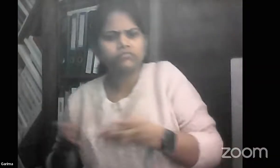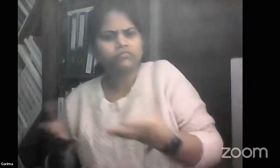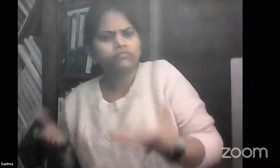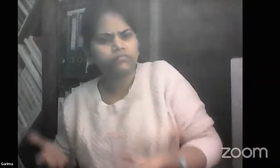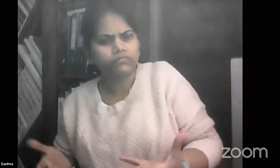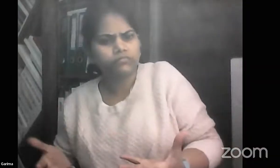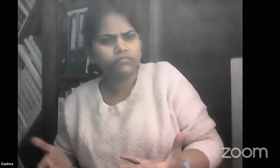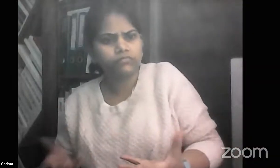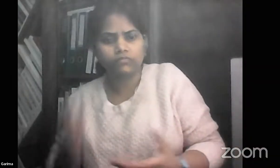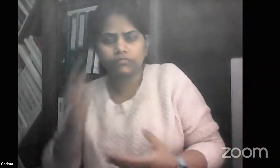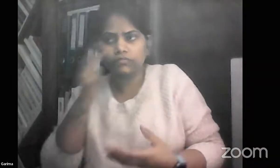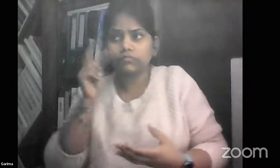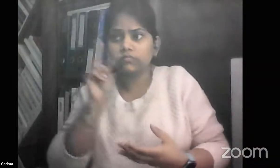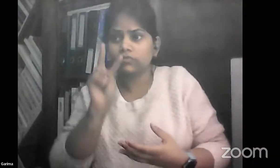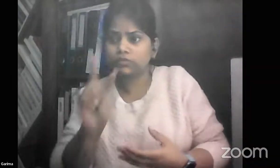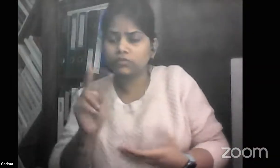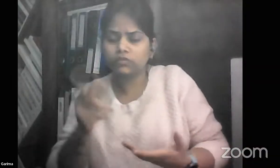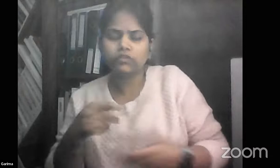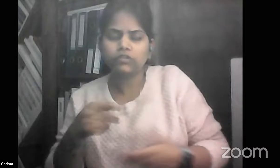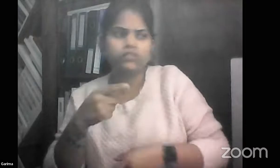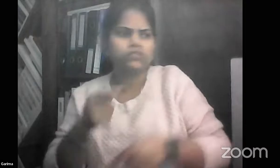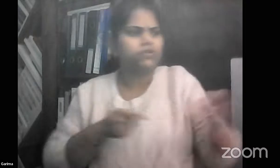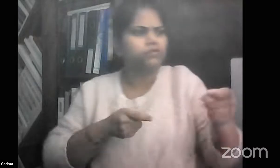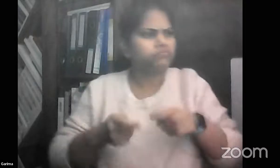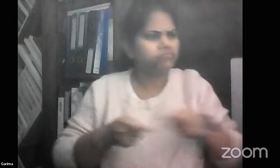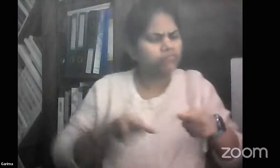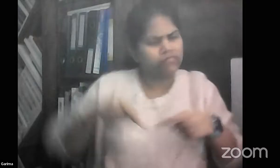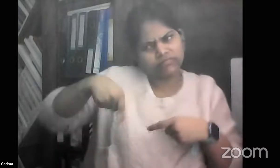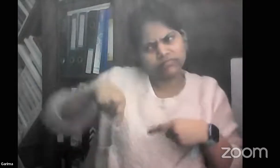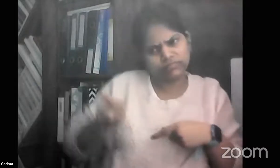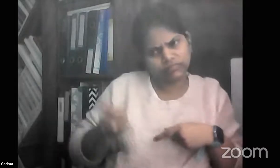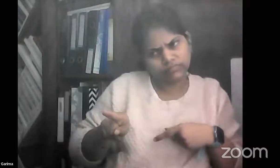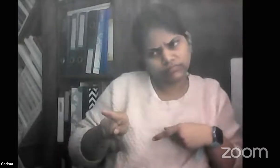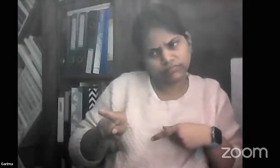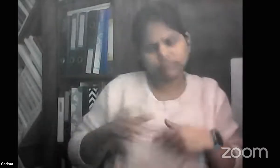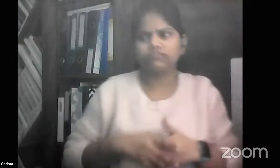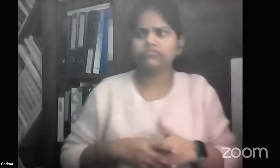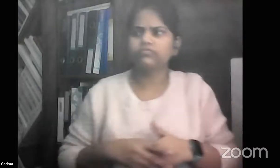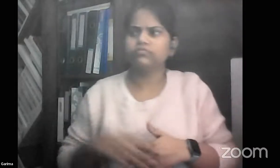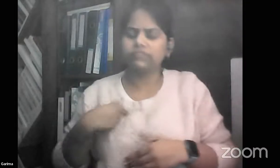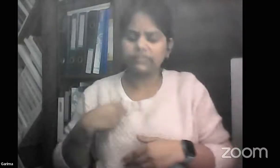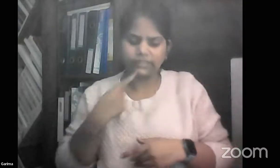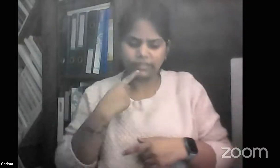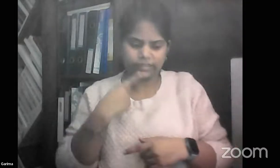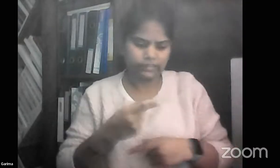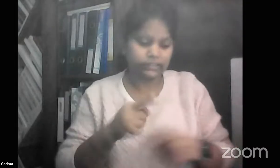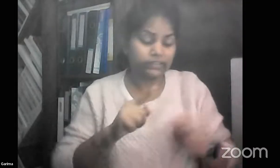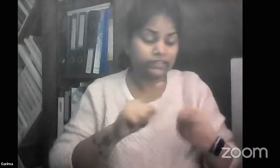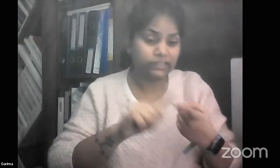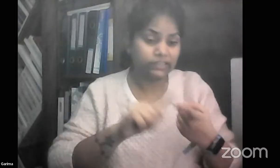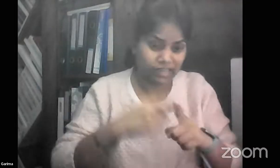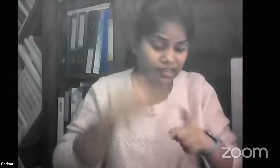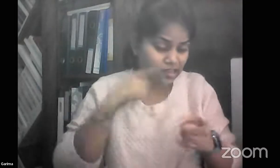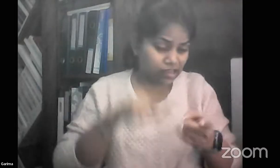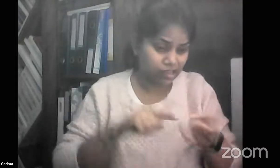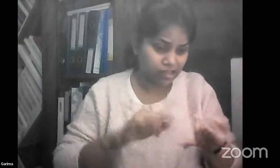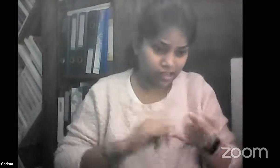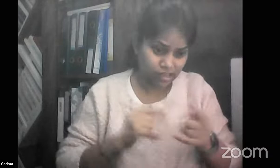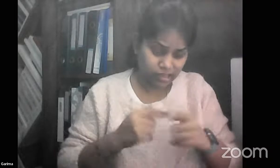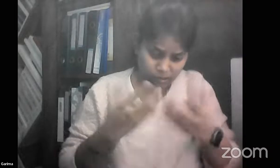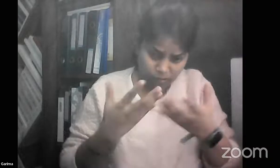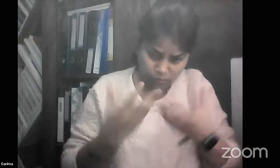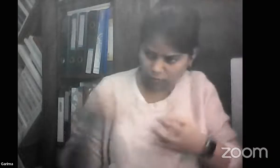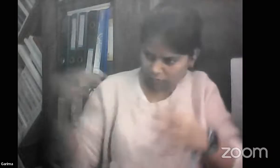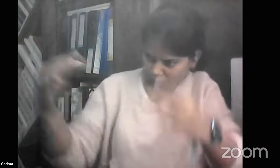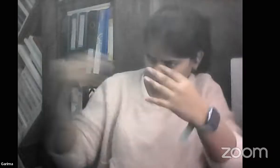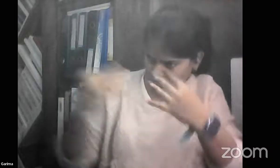manage their own affairs? Not at all. In order to exist, we have to coexist. Now, the study and the concept